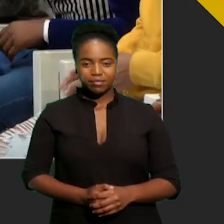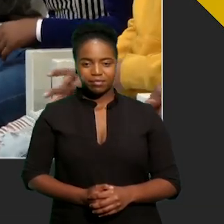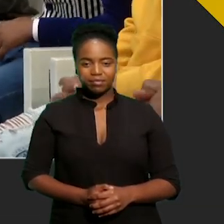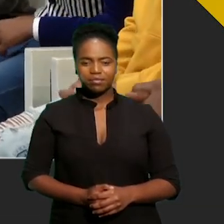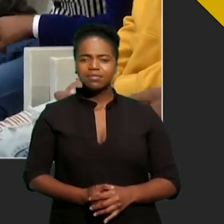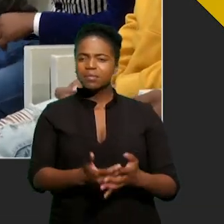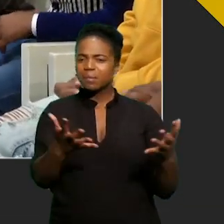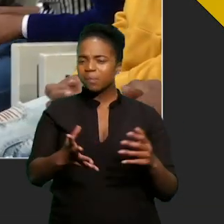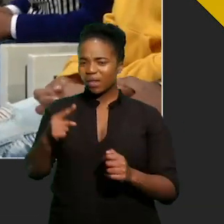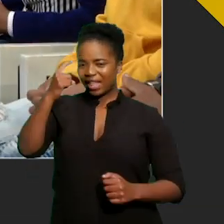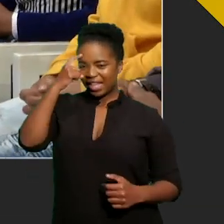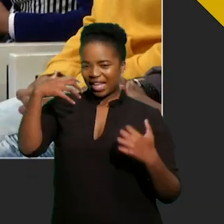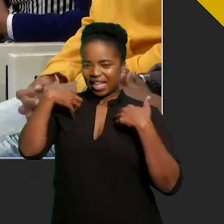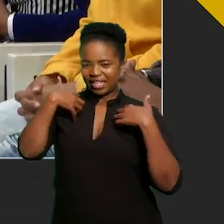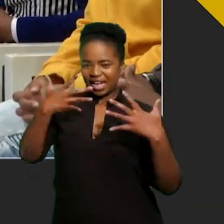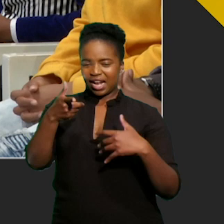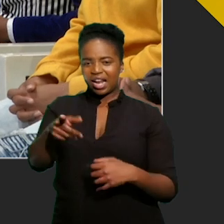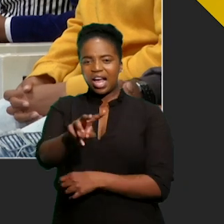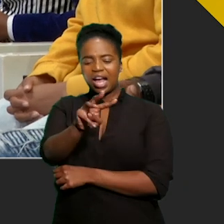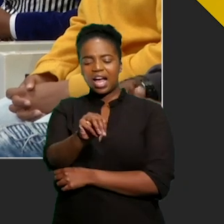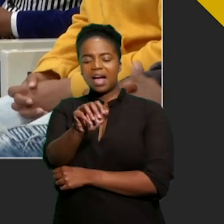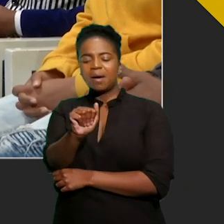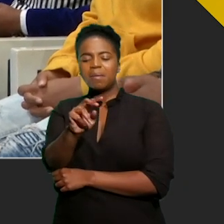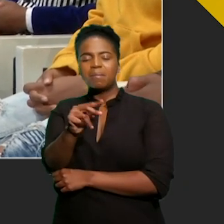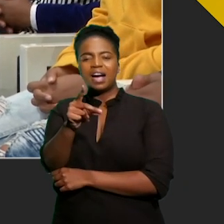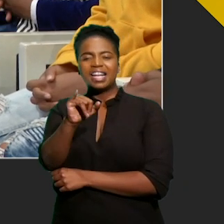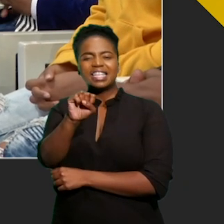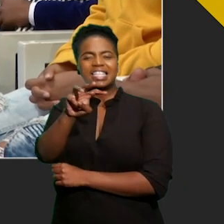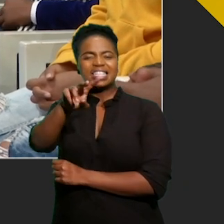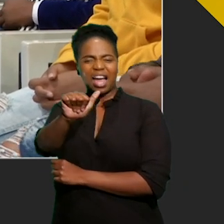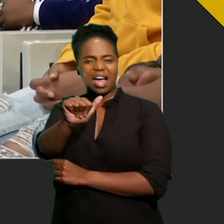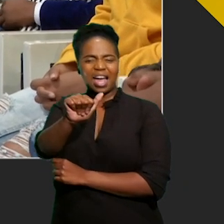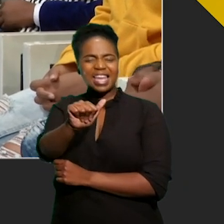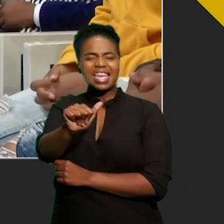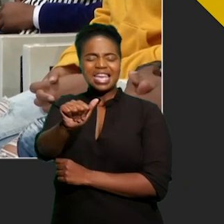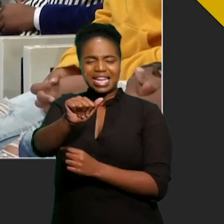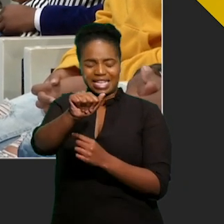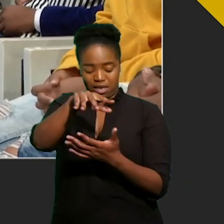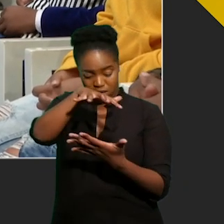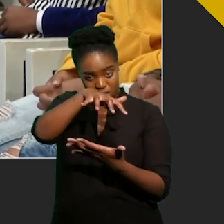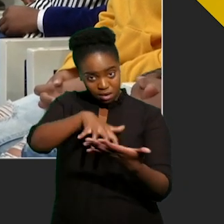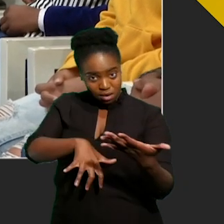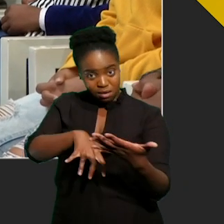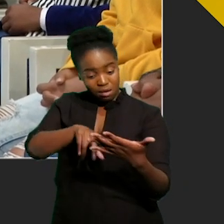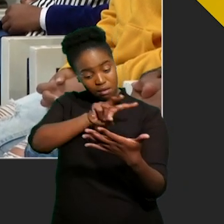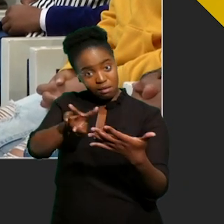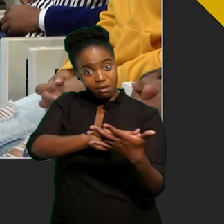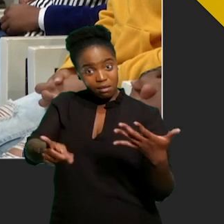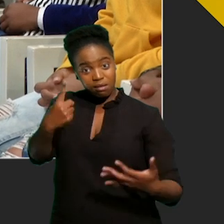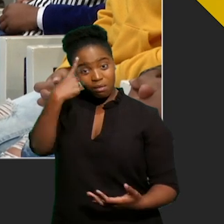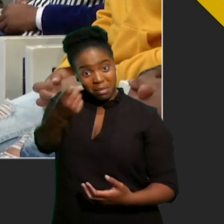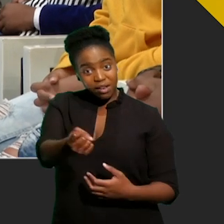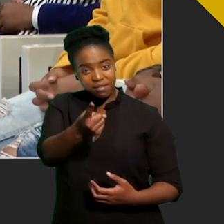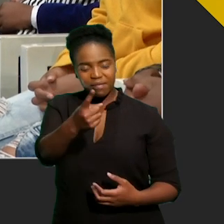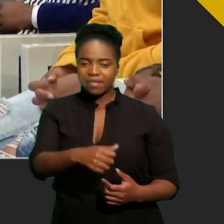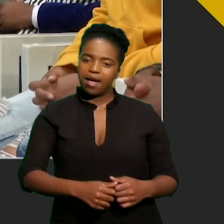I think Melody re thome moga sesi Mandisa re korna Mandisa ditaba tse u di balang le ndaba usifunda uyazithemba na